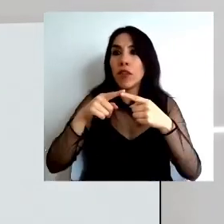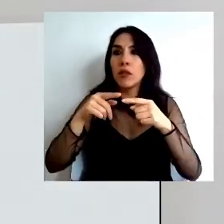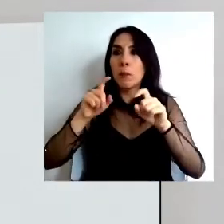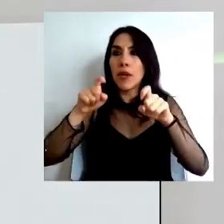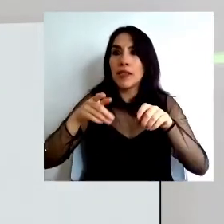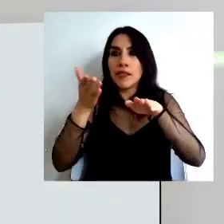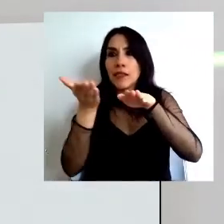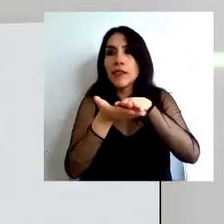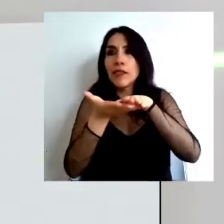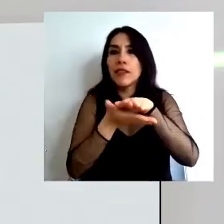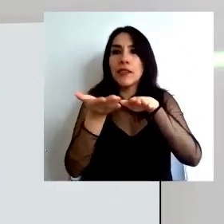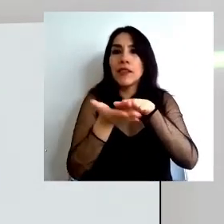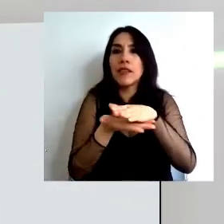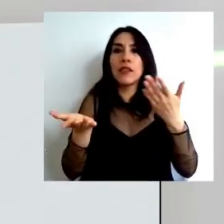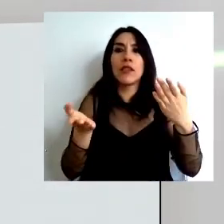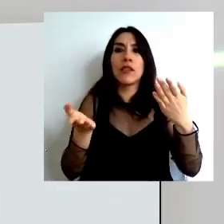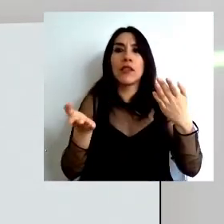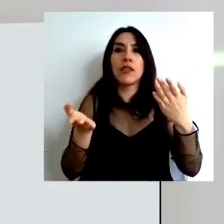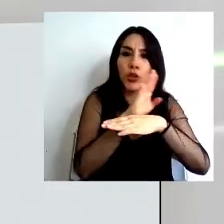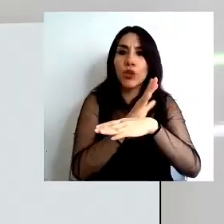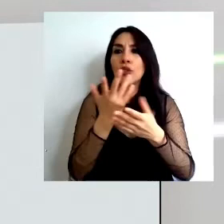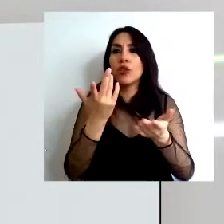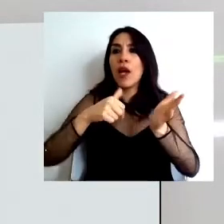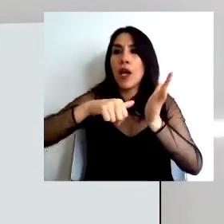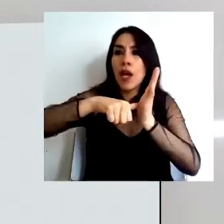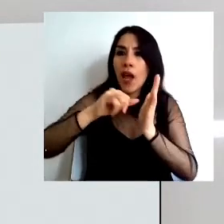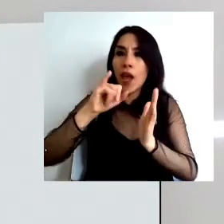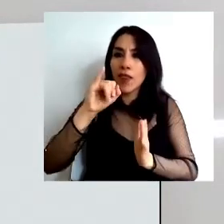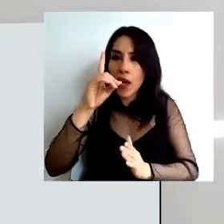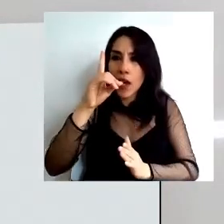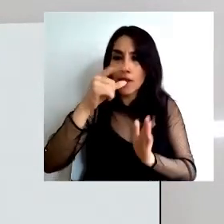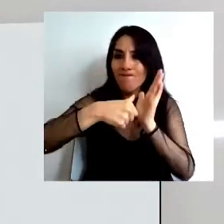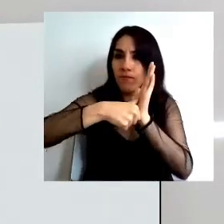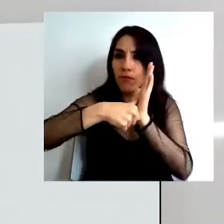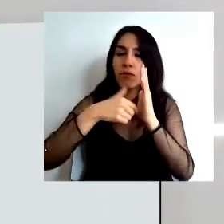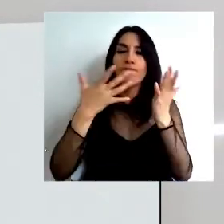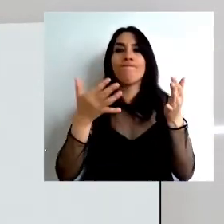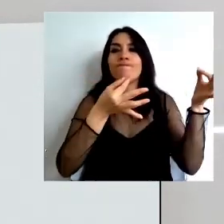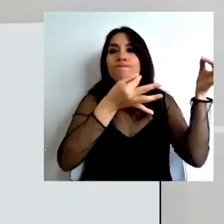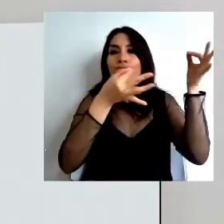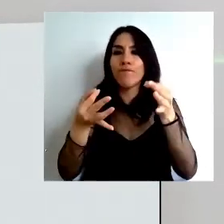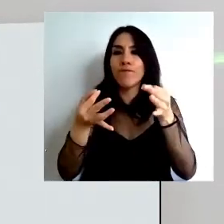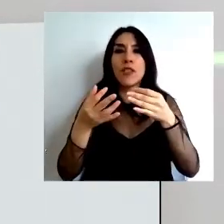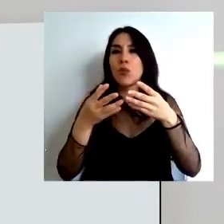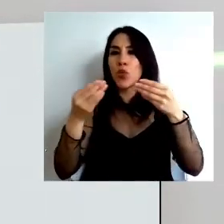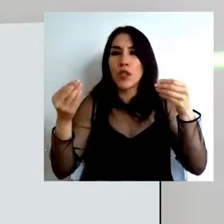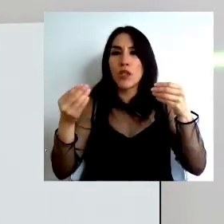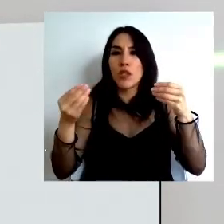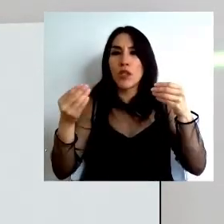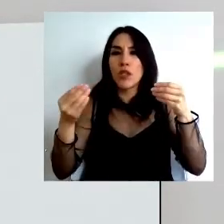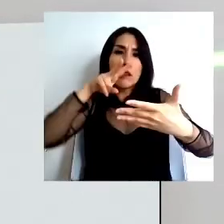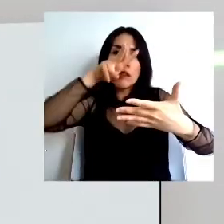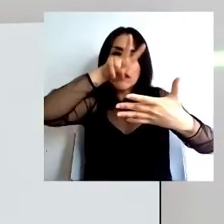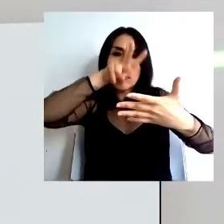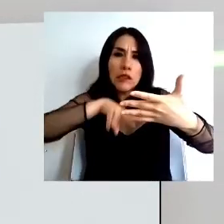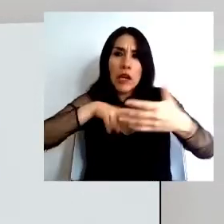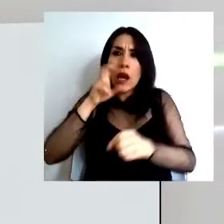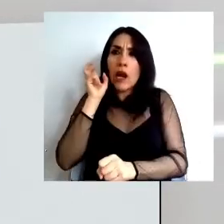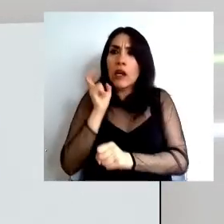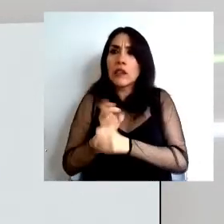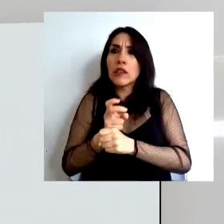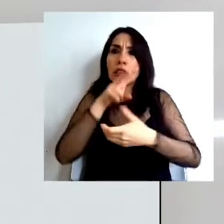simplify this text. We simplify it into different language levels so that everybody can understand this text